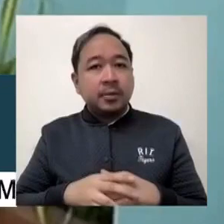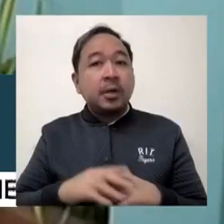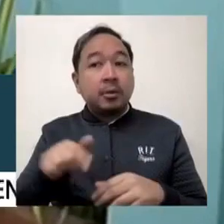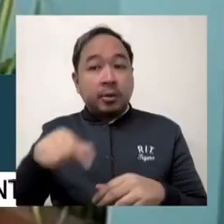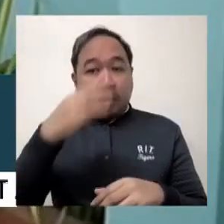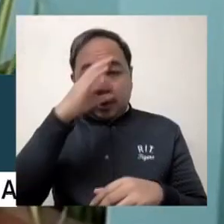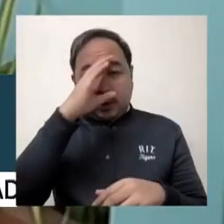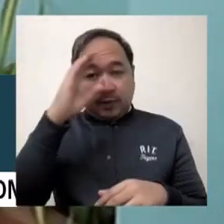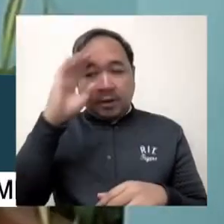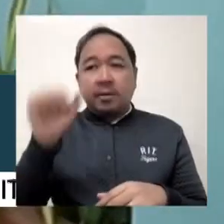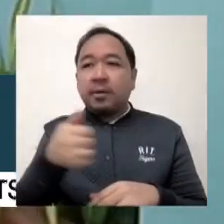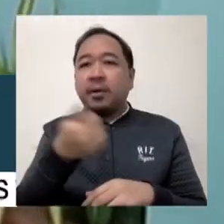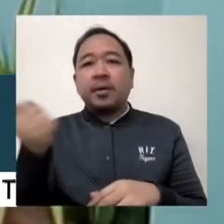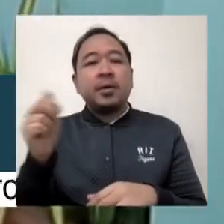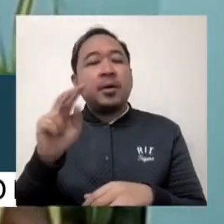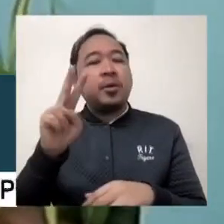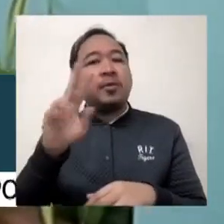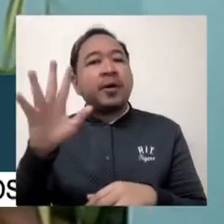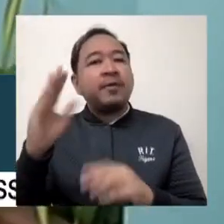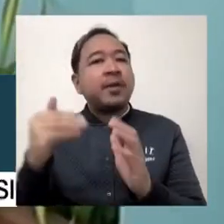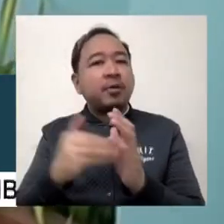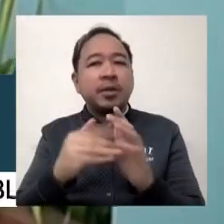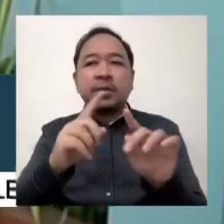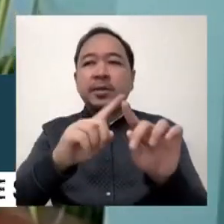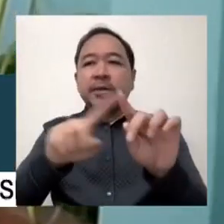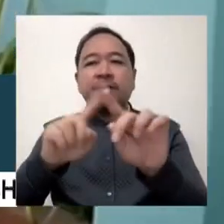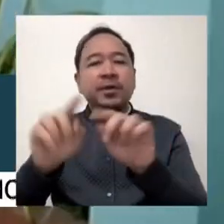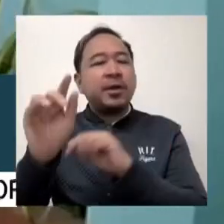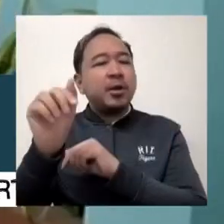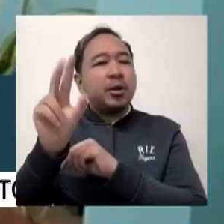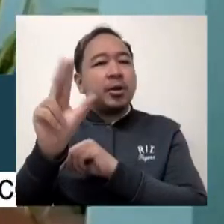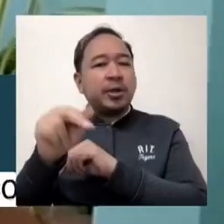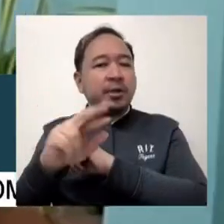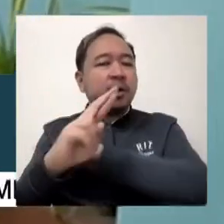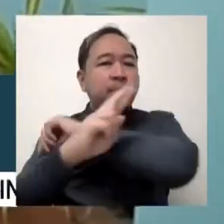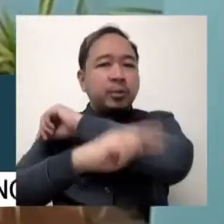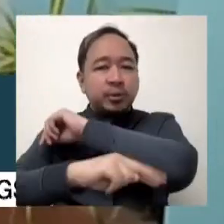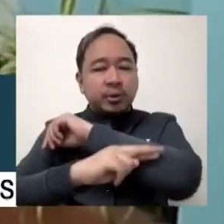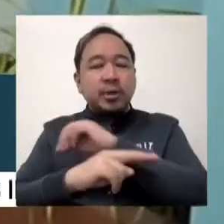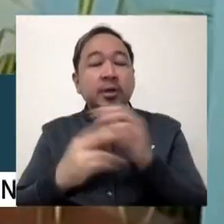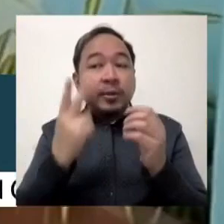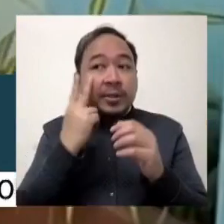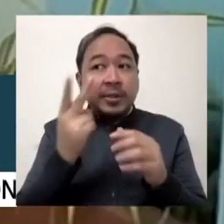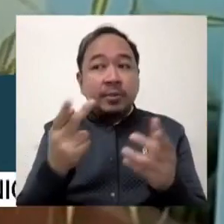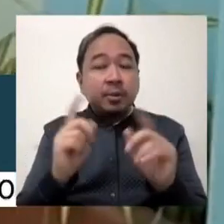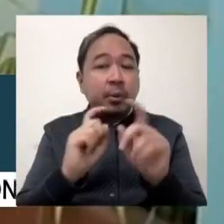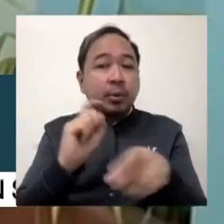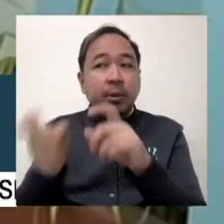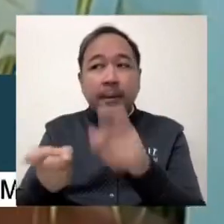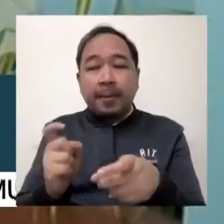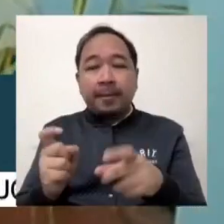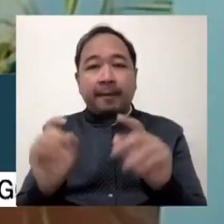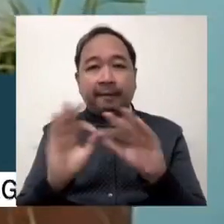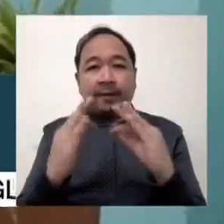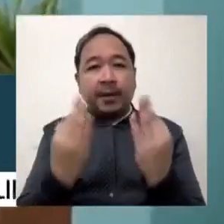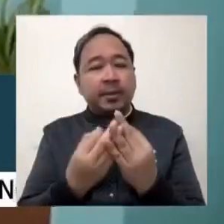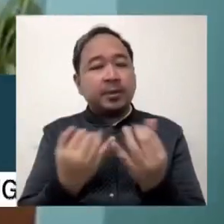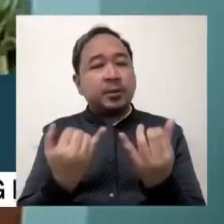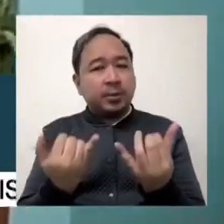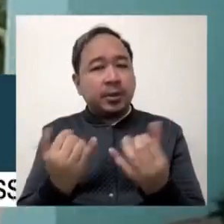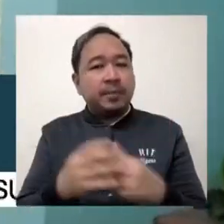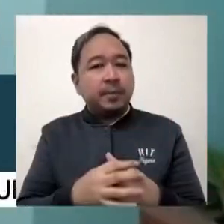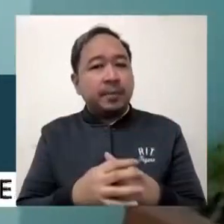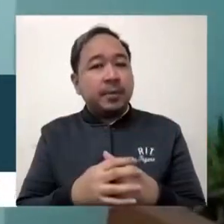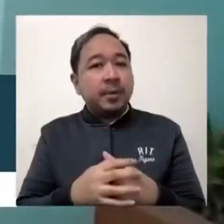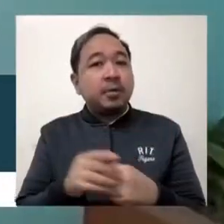25,000 other housing units in 13 other areas were awarded to indigent families earlier today. The government earlier said that it